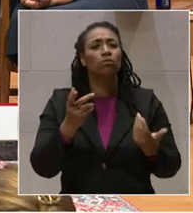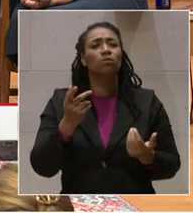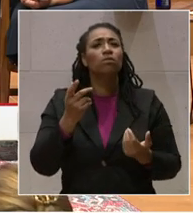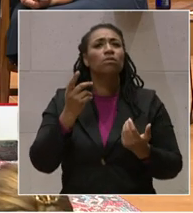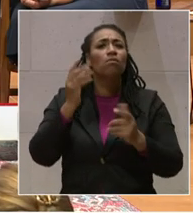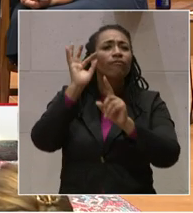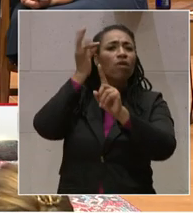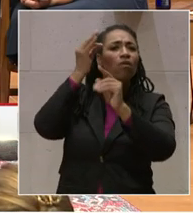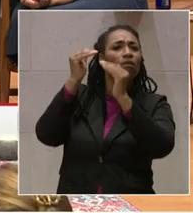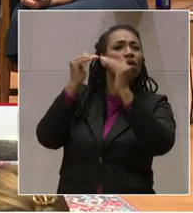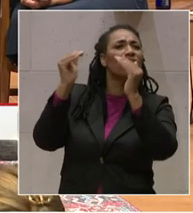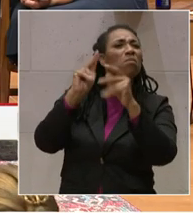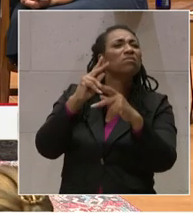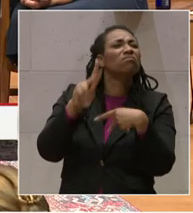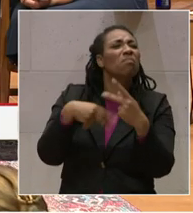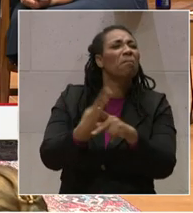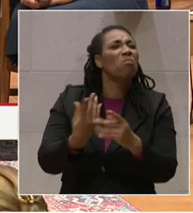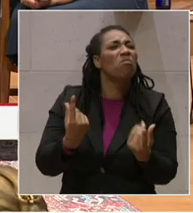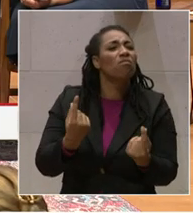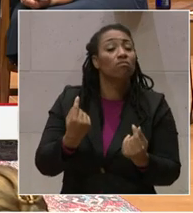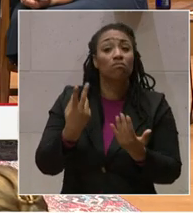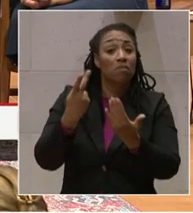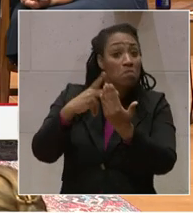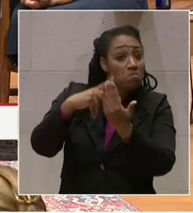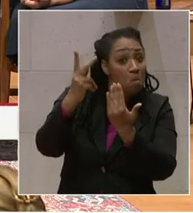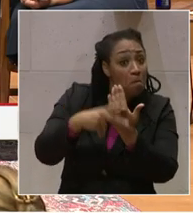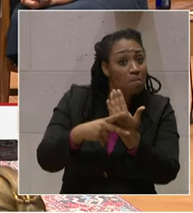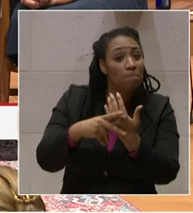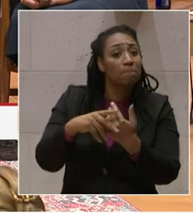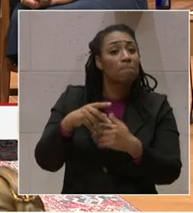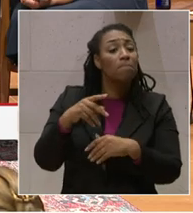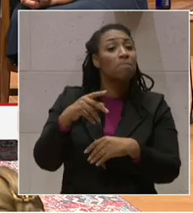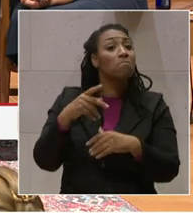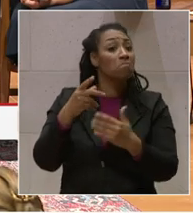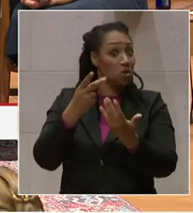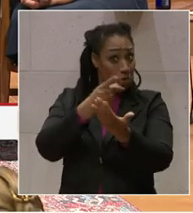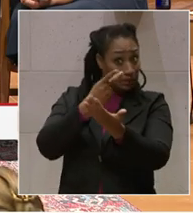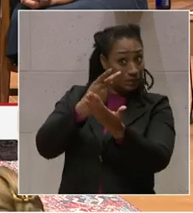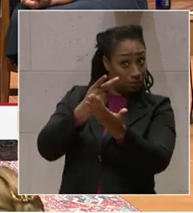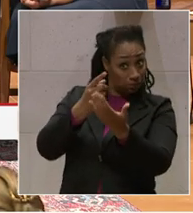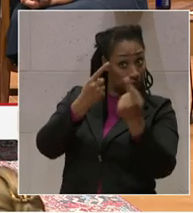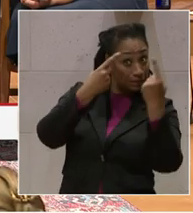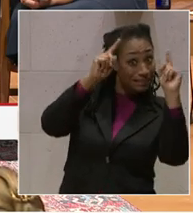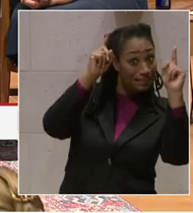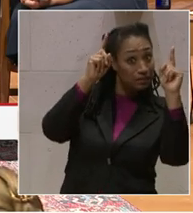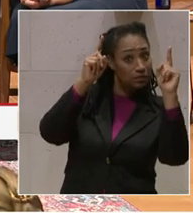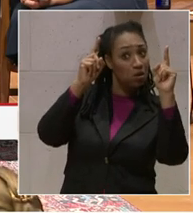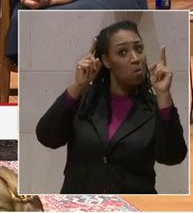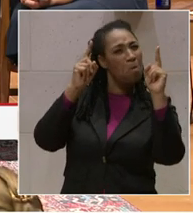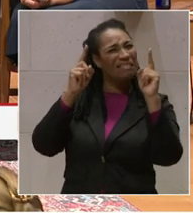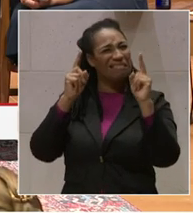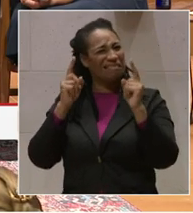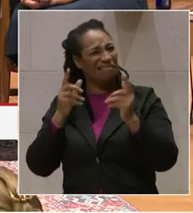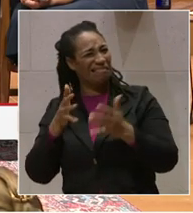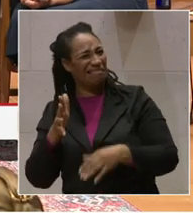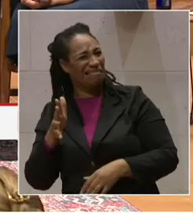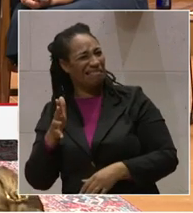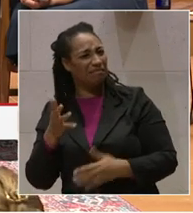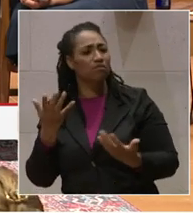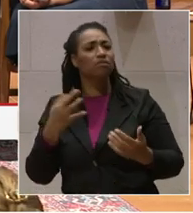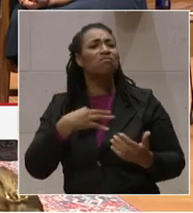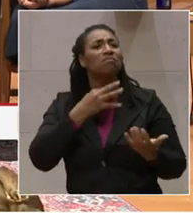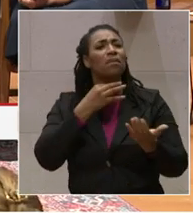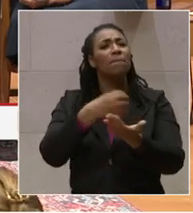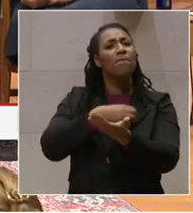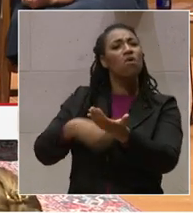that you have seen that have been successful nationally? And then, Mayor, where does it fit in your